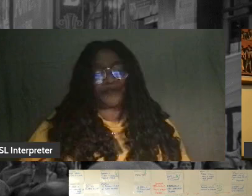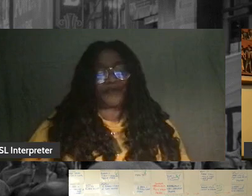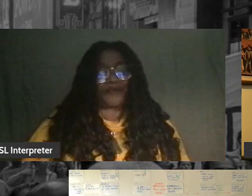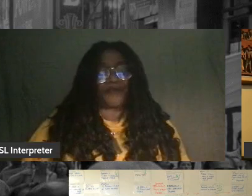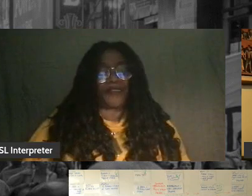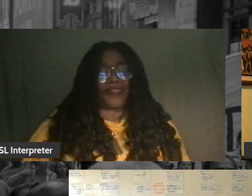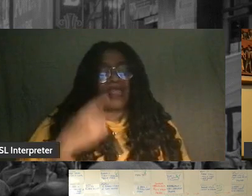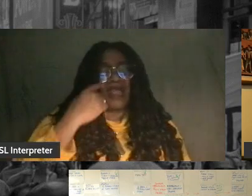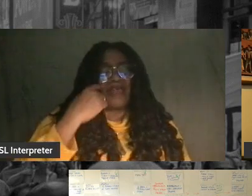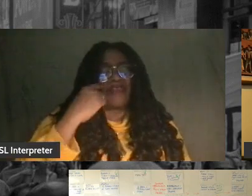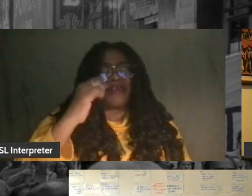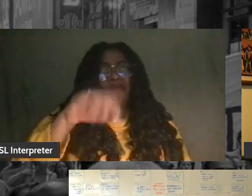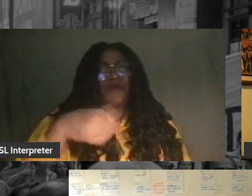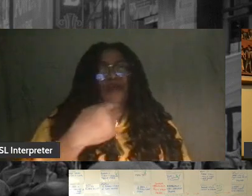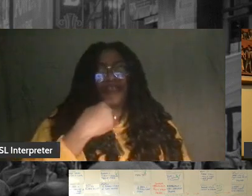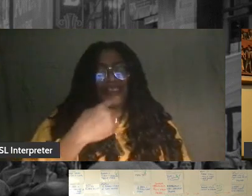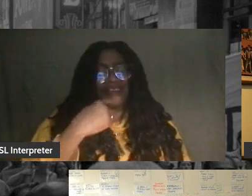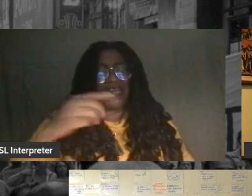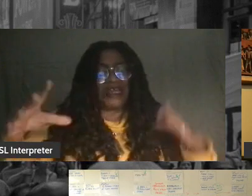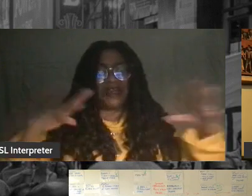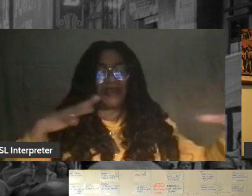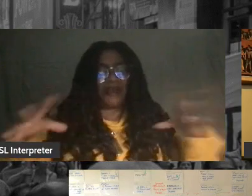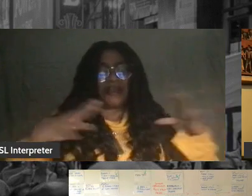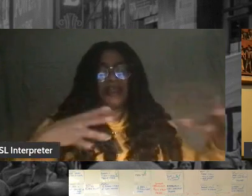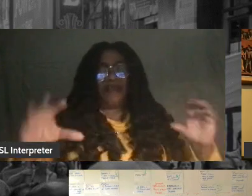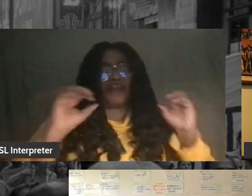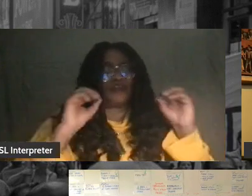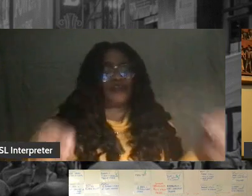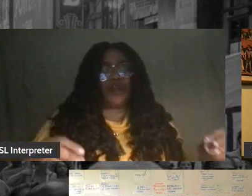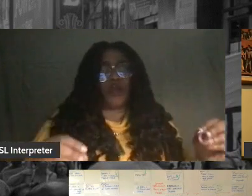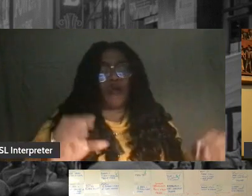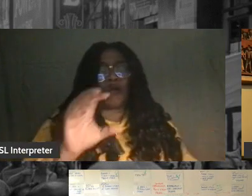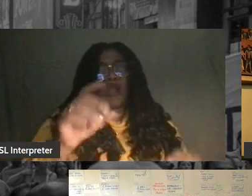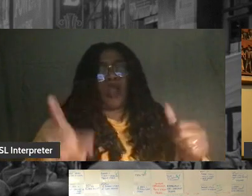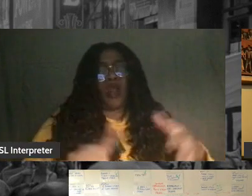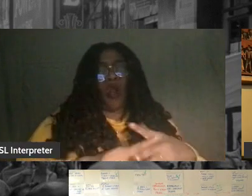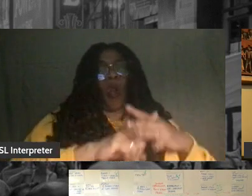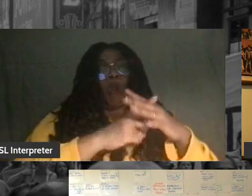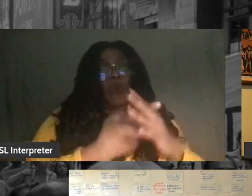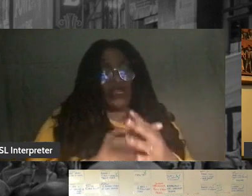what's the saying in Hollywood, there's no original ideas, right? So,